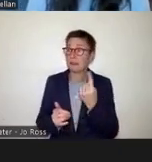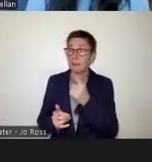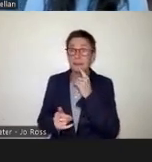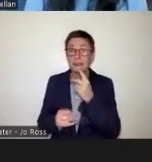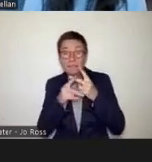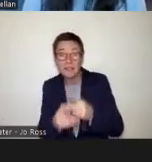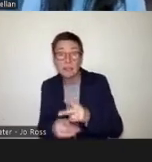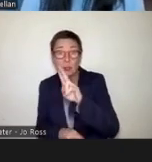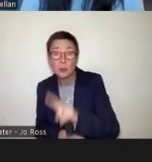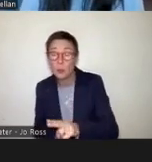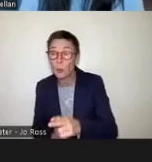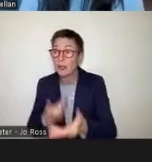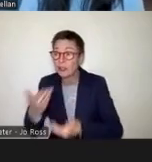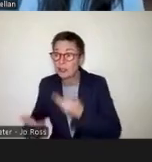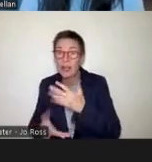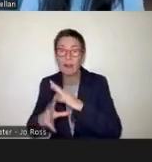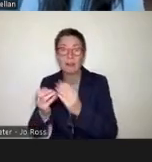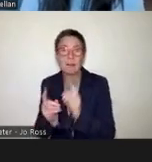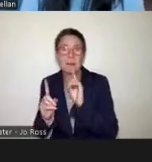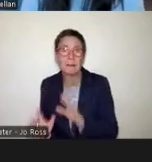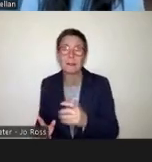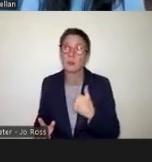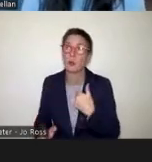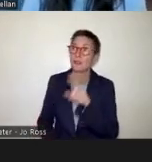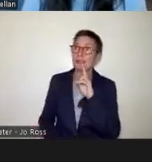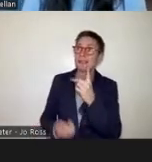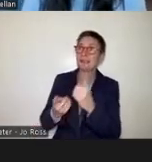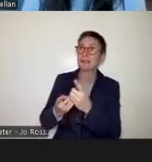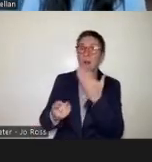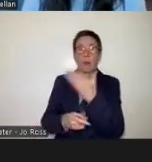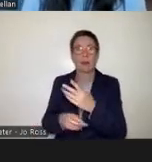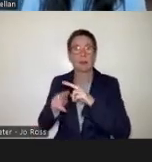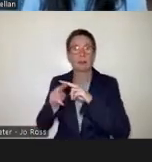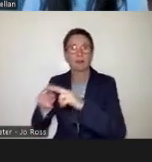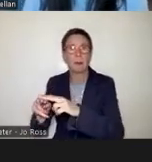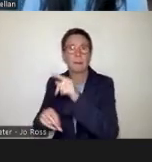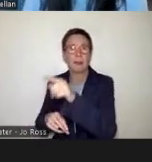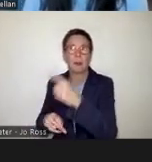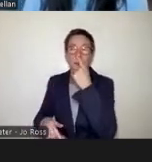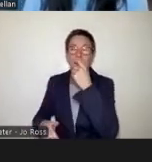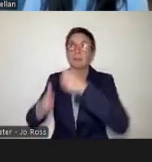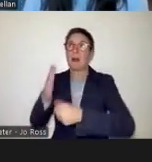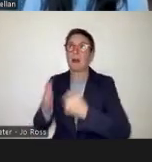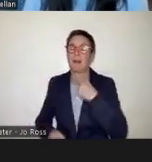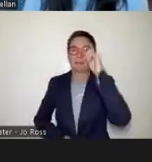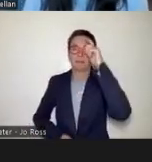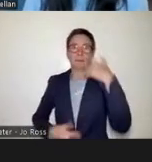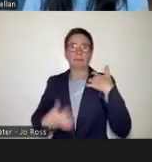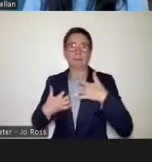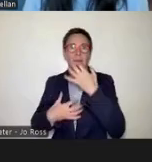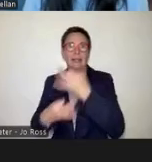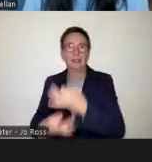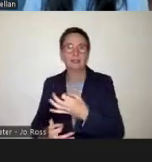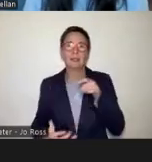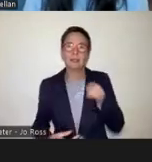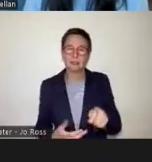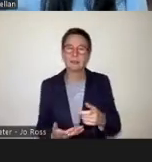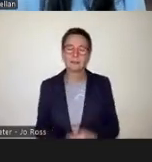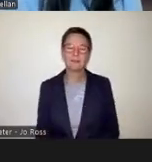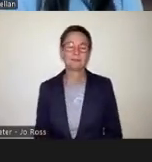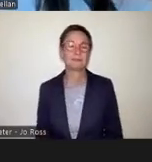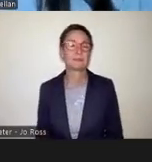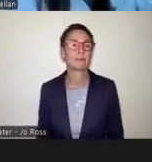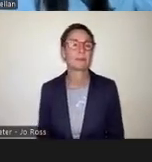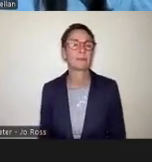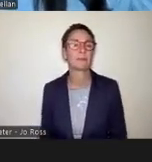something amazing. Sometimes it's seeing something on a school trip that will spark that initial interest.